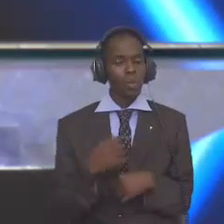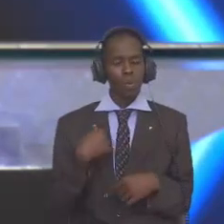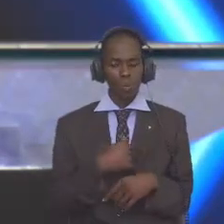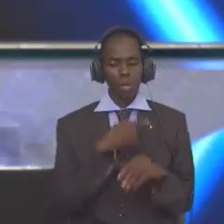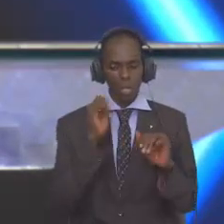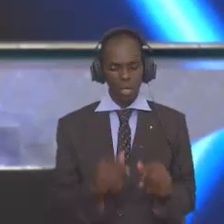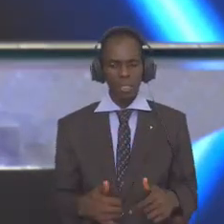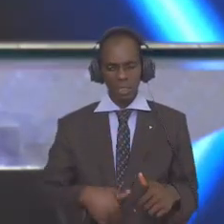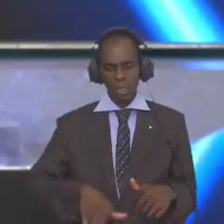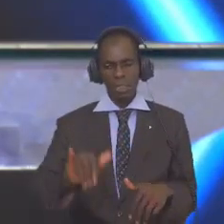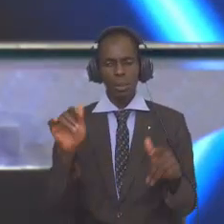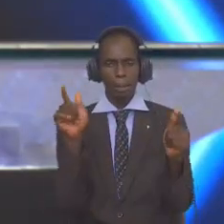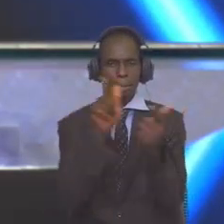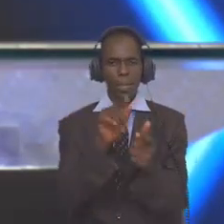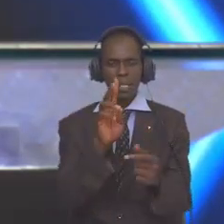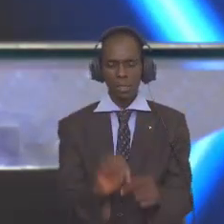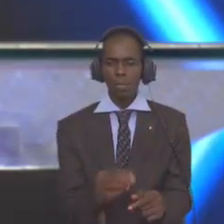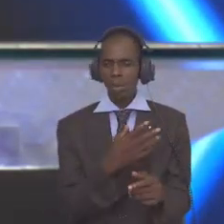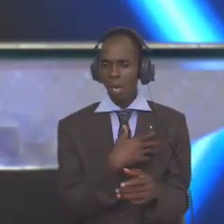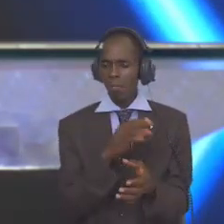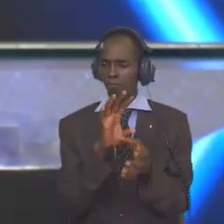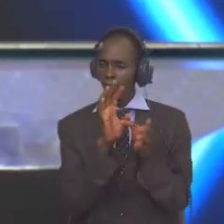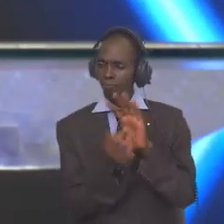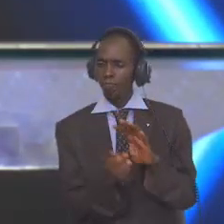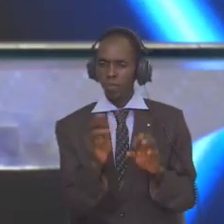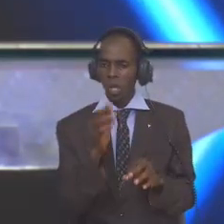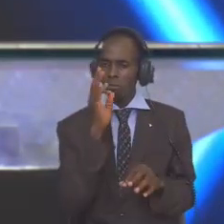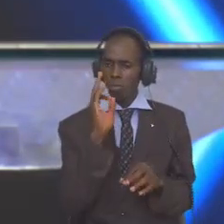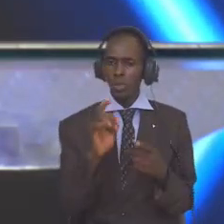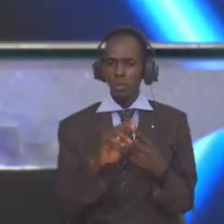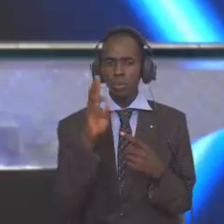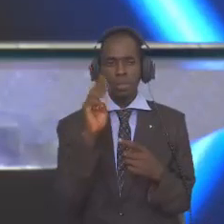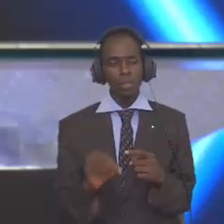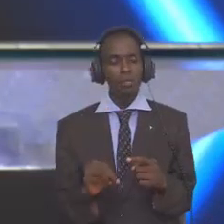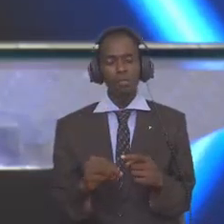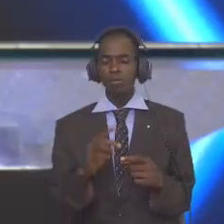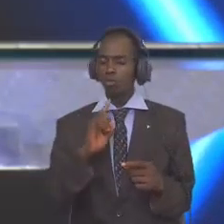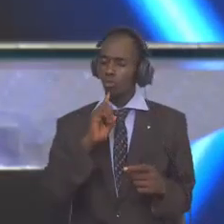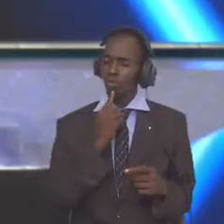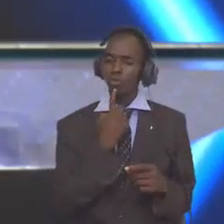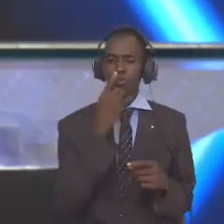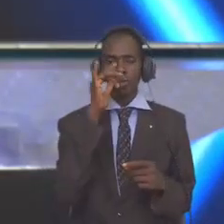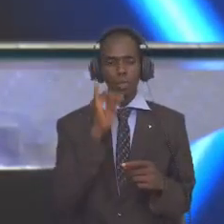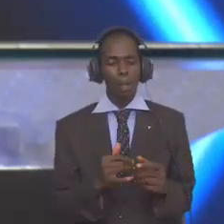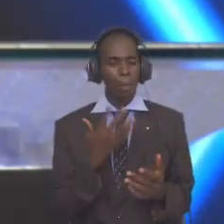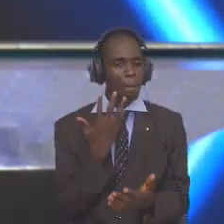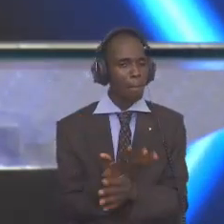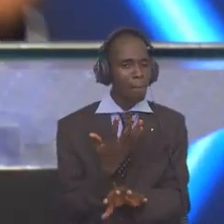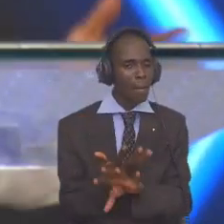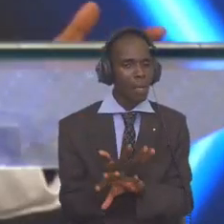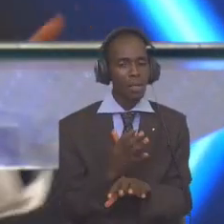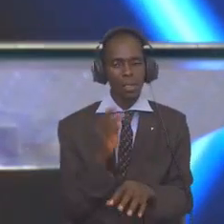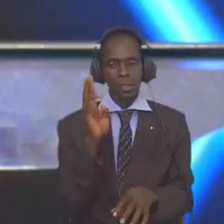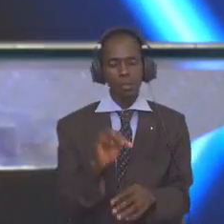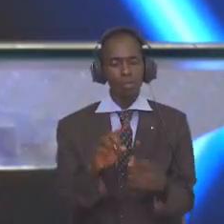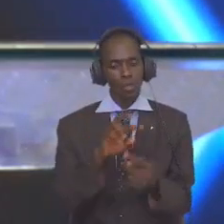approach them and convince them and preach to them, earnestly pleading with them to repent and to